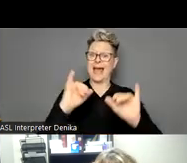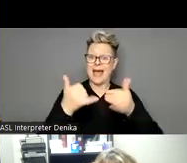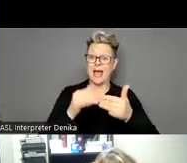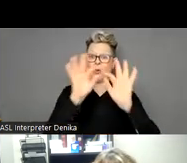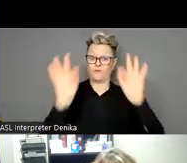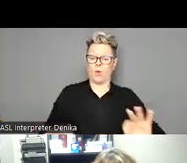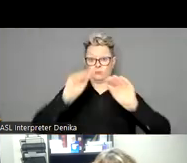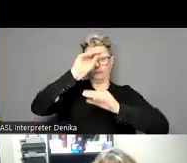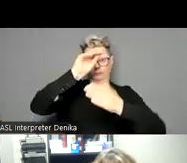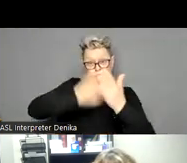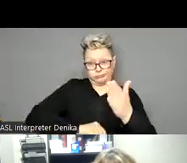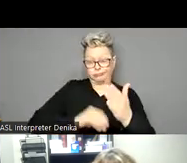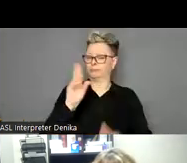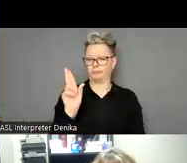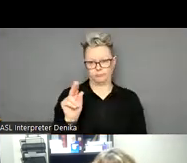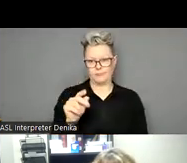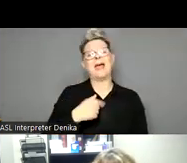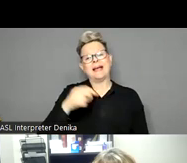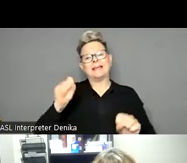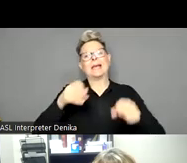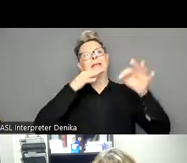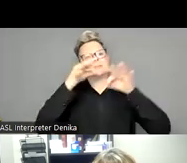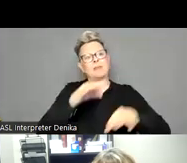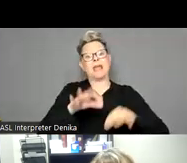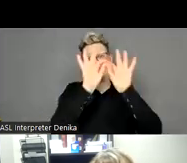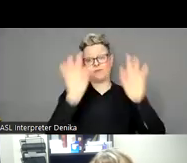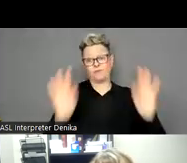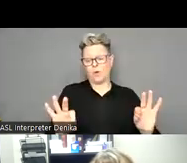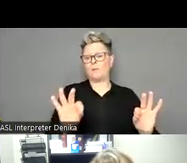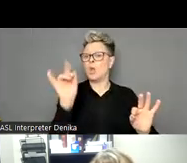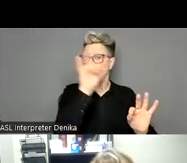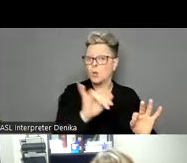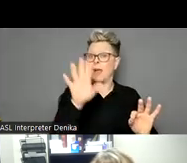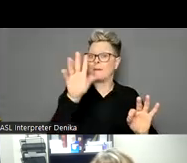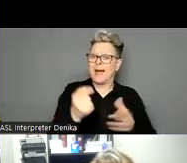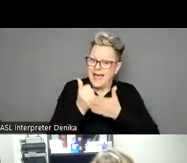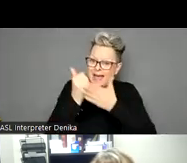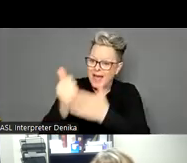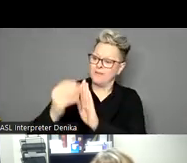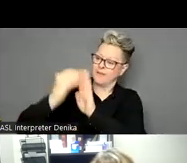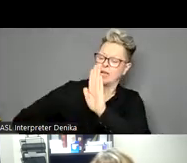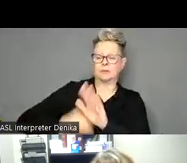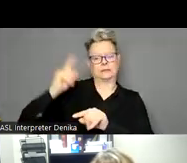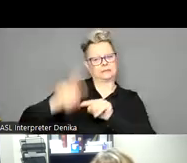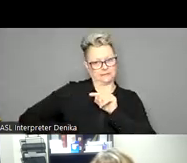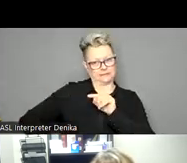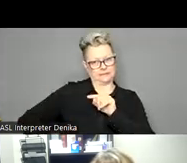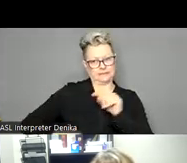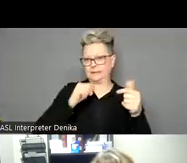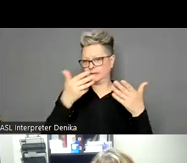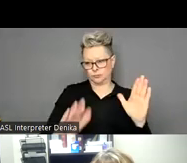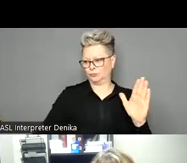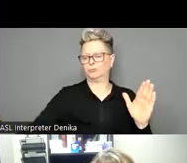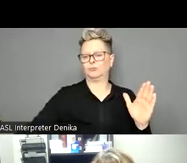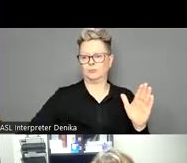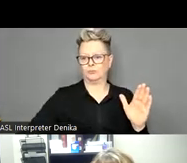I can't tell, well, I can talk through what the form is looking for help with. Happy to help as much as I can, but I